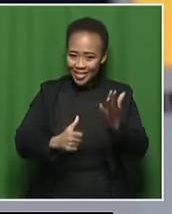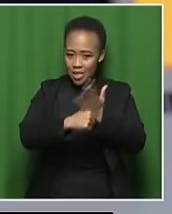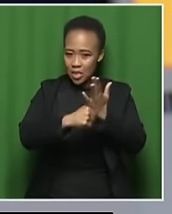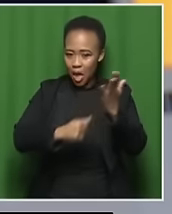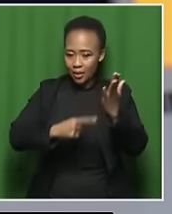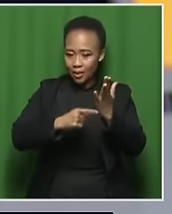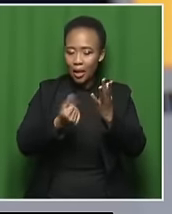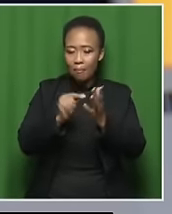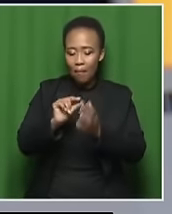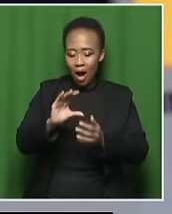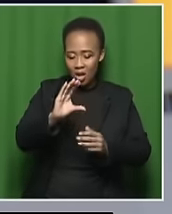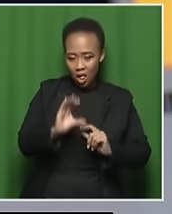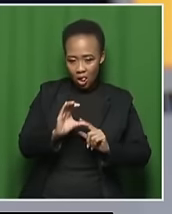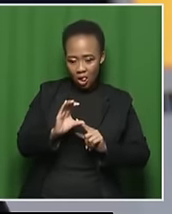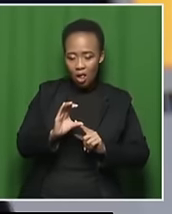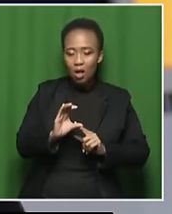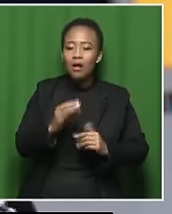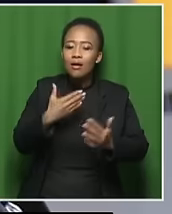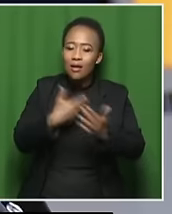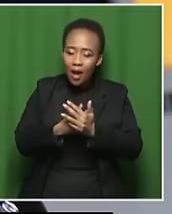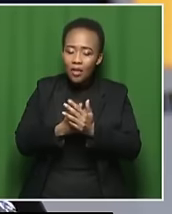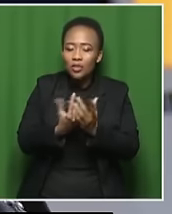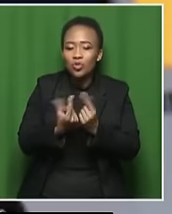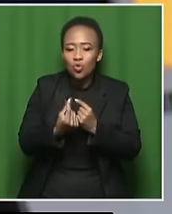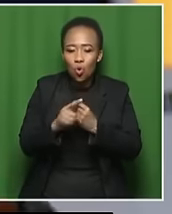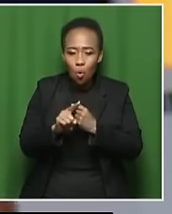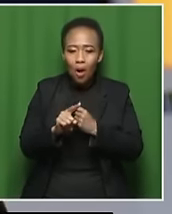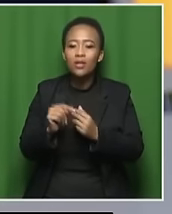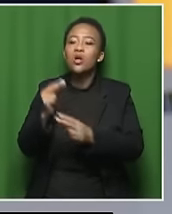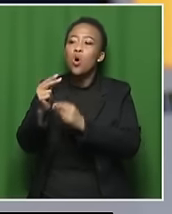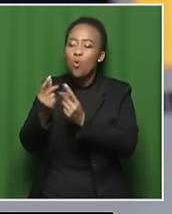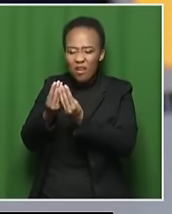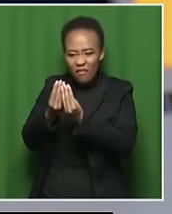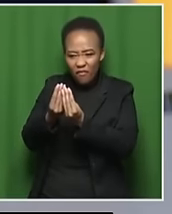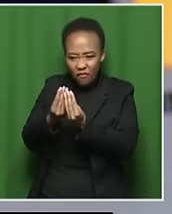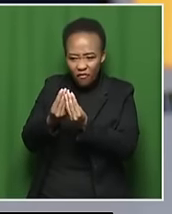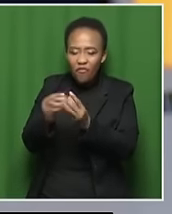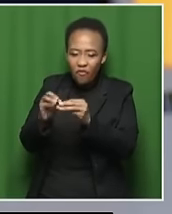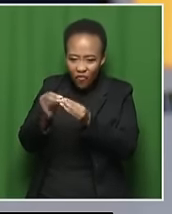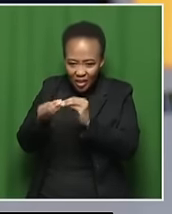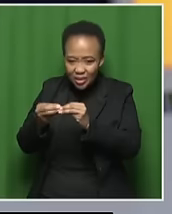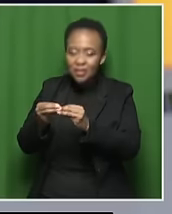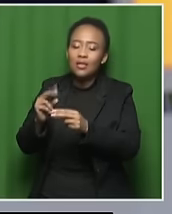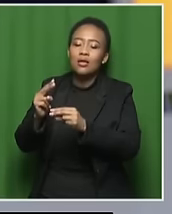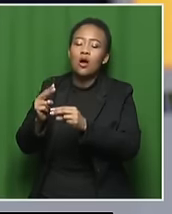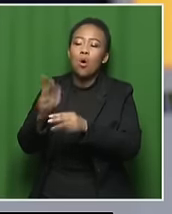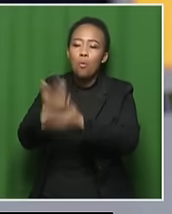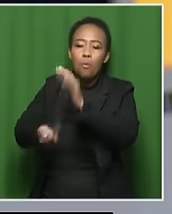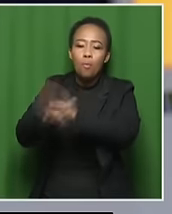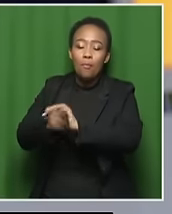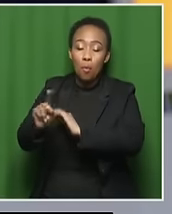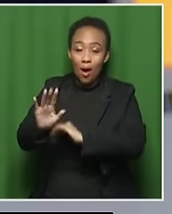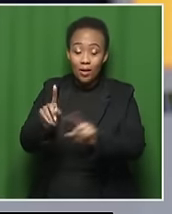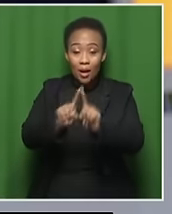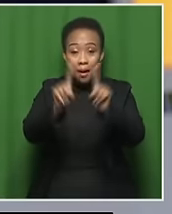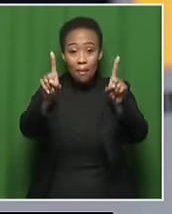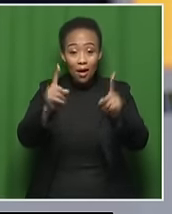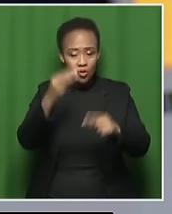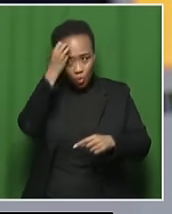fund can then go towards the redress of what has happened. But we must also not forget that we need